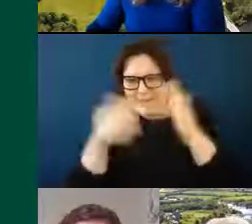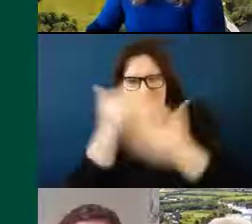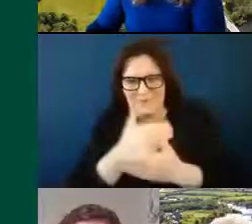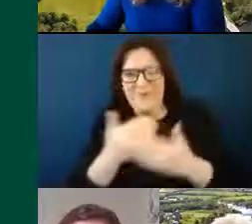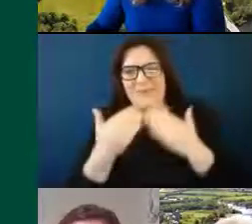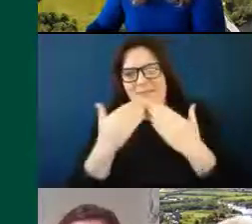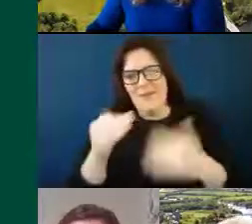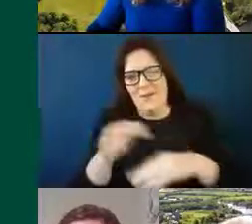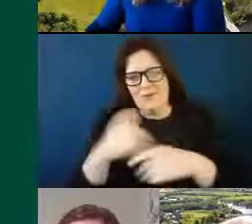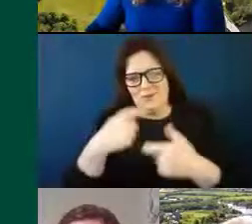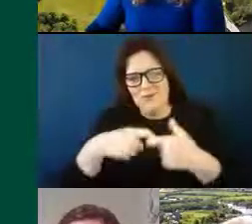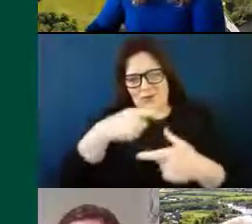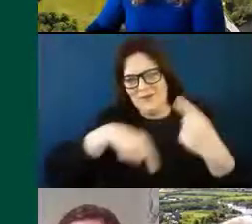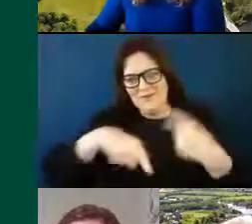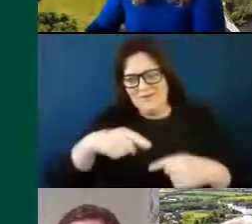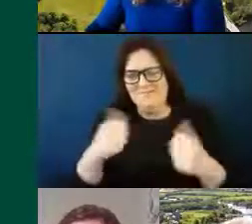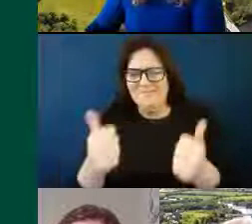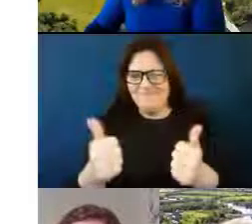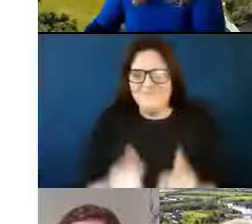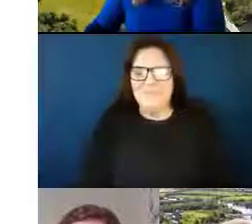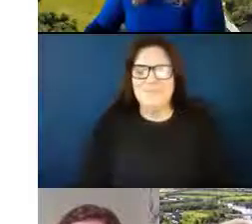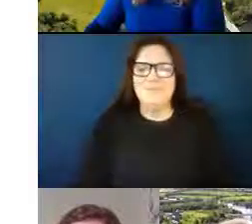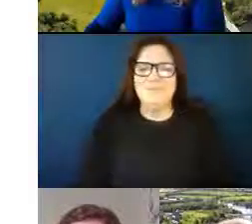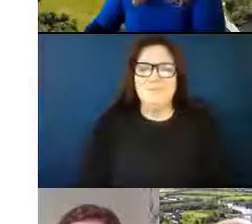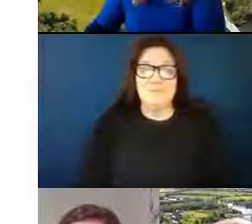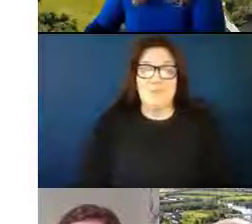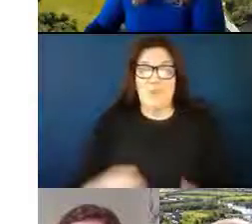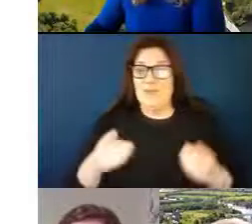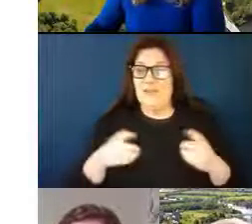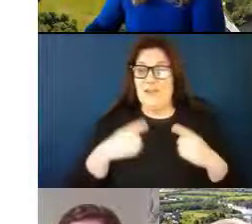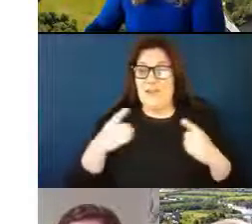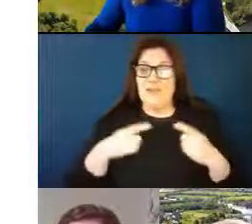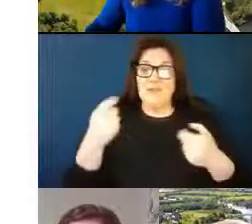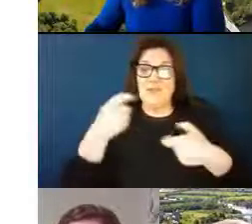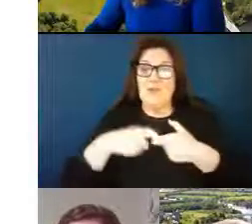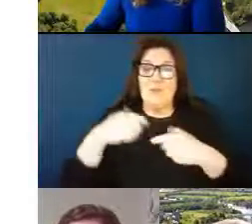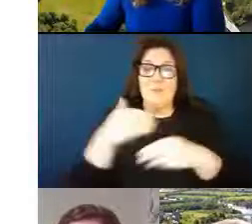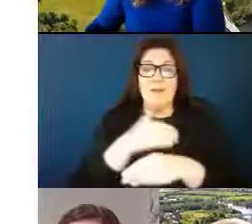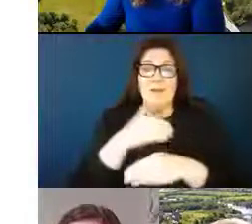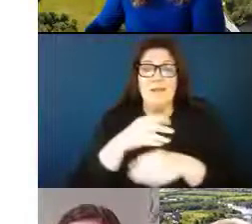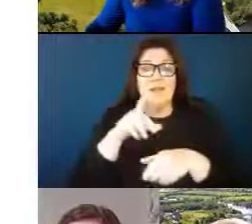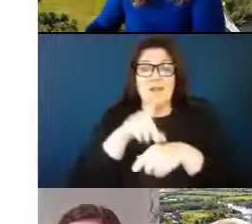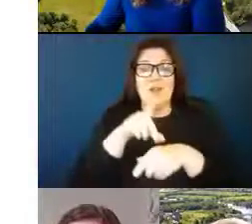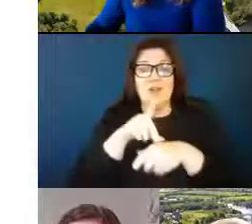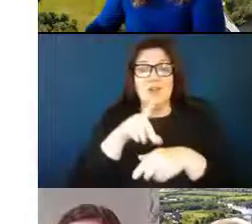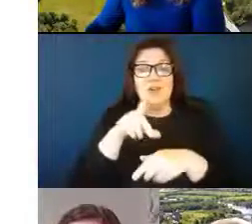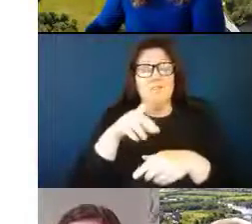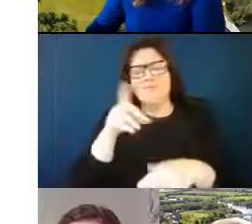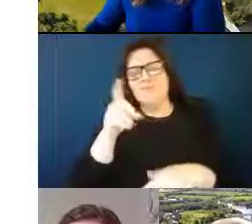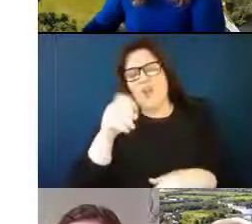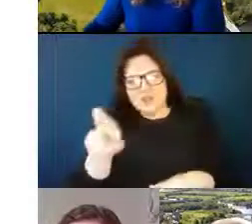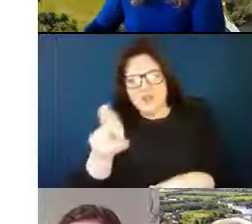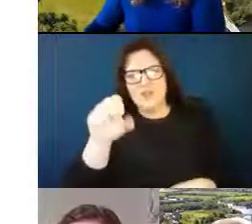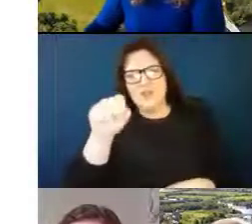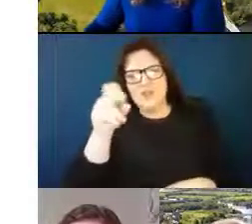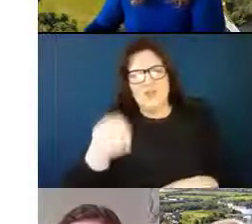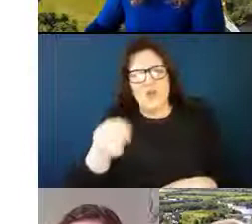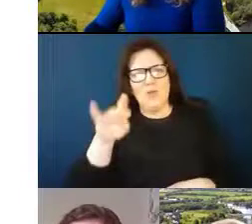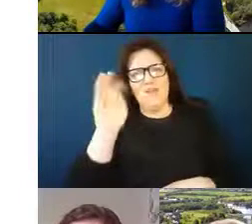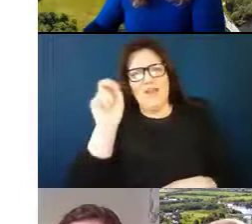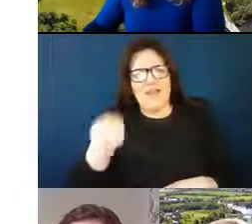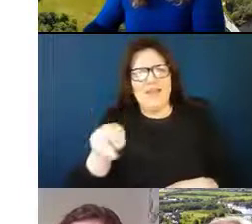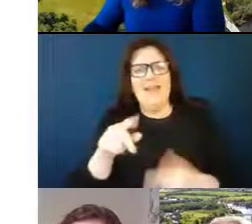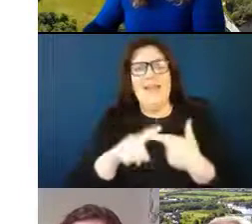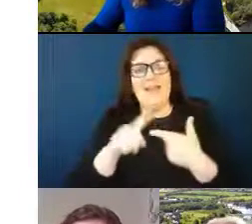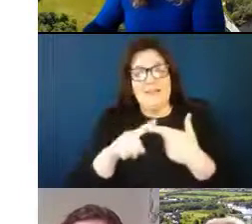you for joining us. We're delighted to be joined by Dr. Sean Bracken, who will be our keynote today, and